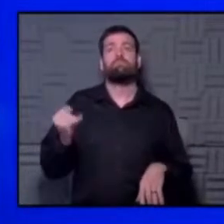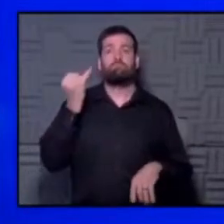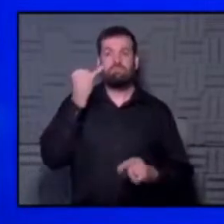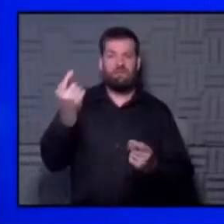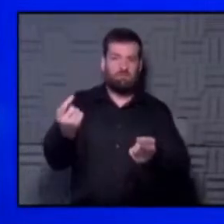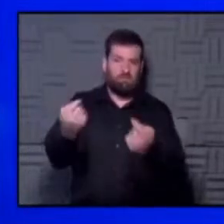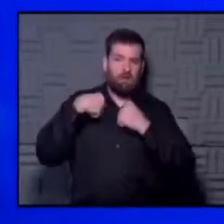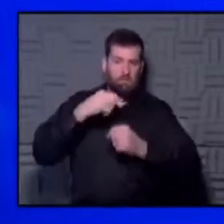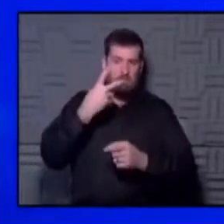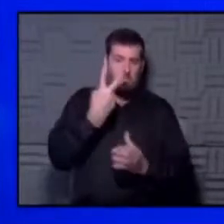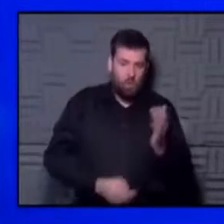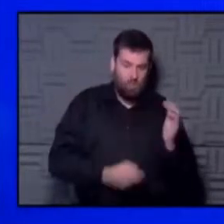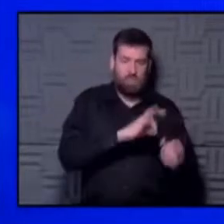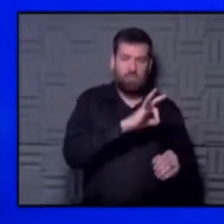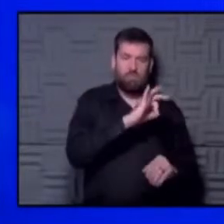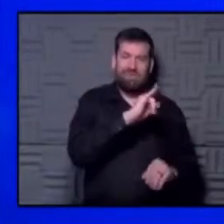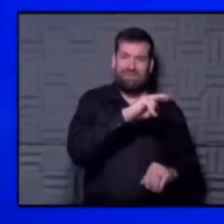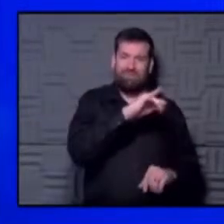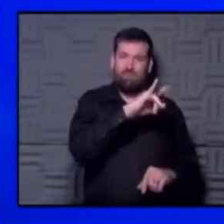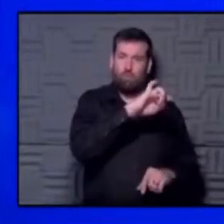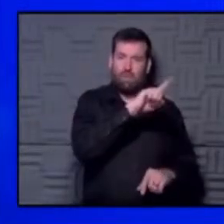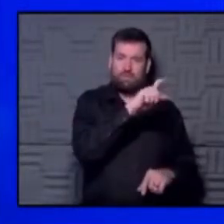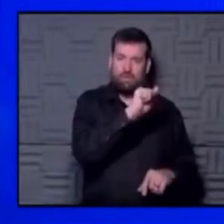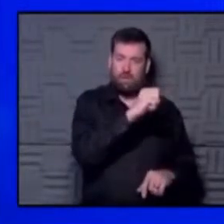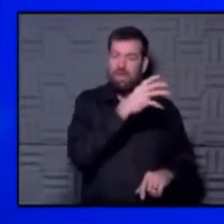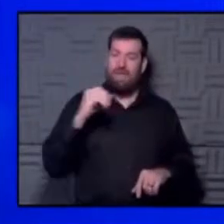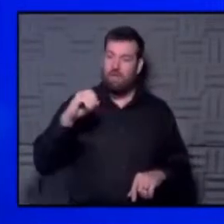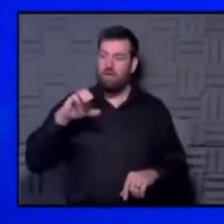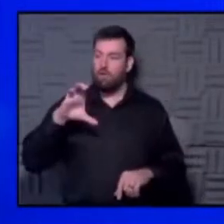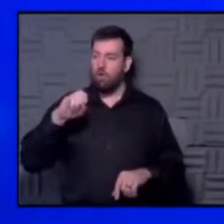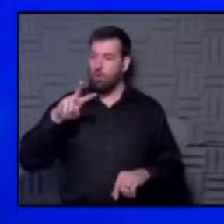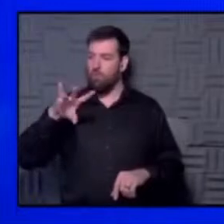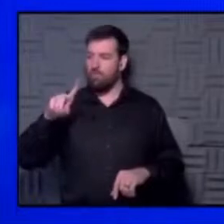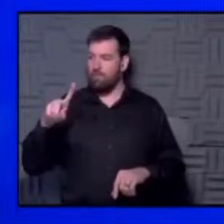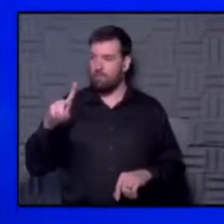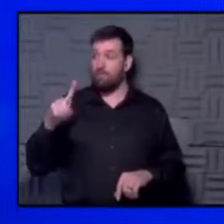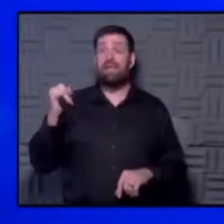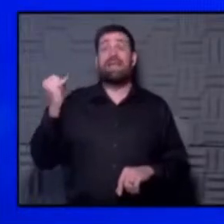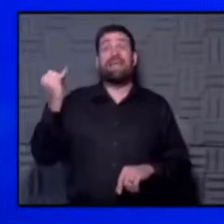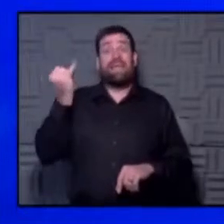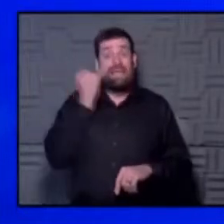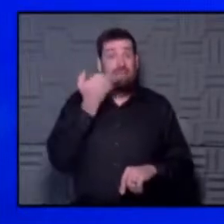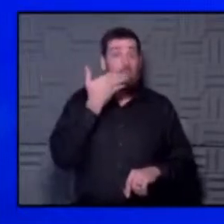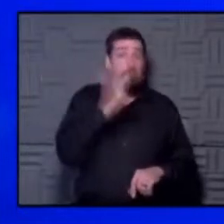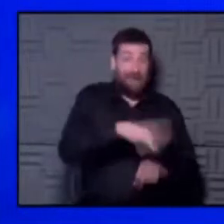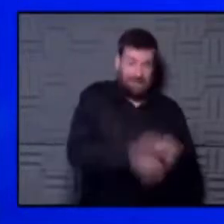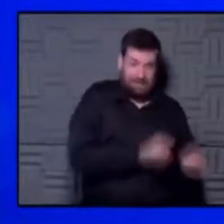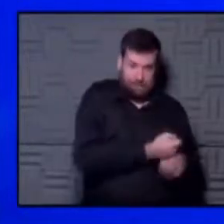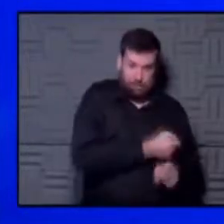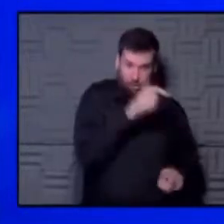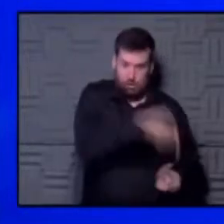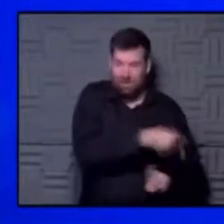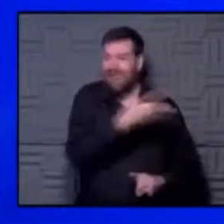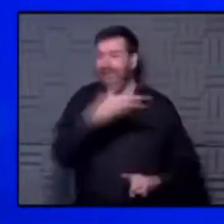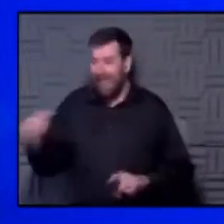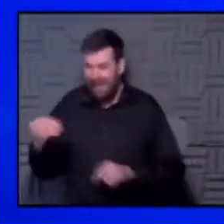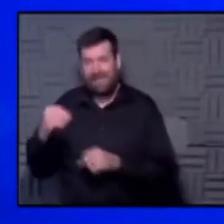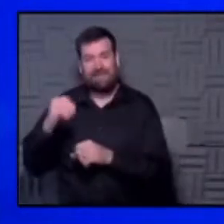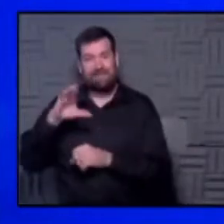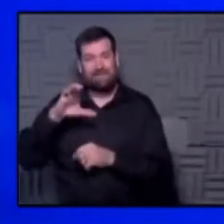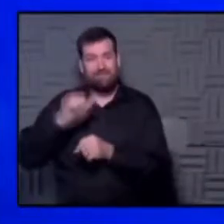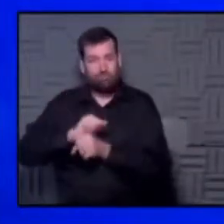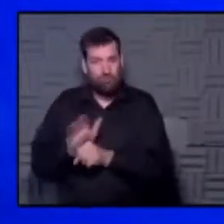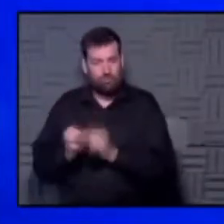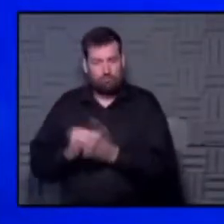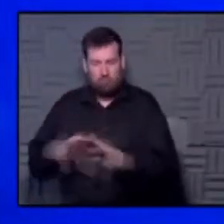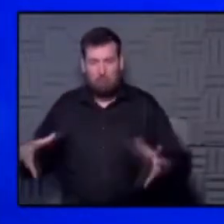with both COVID and influenza at the same time. It's what happens if you have a bad influenza year and the COVID's increasing. I think that's a struggle, Dana. I